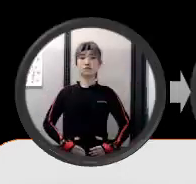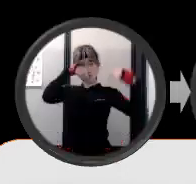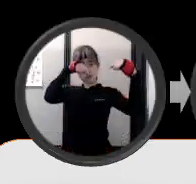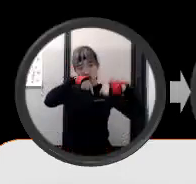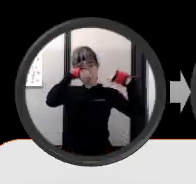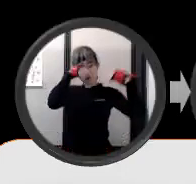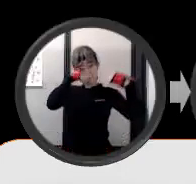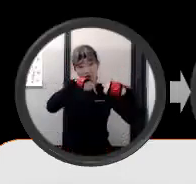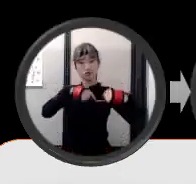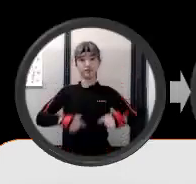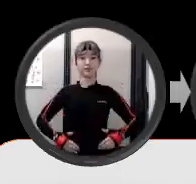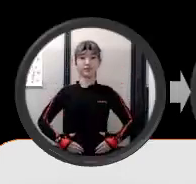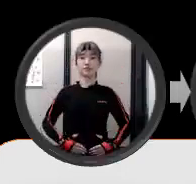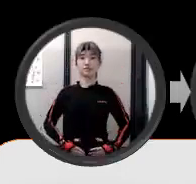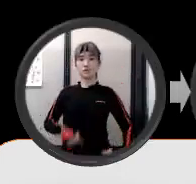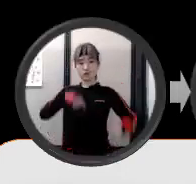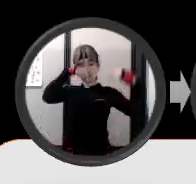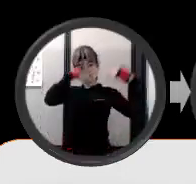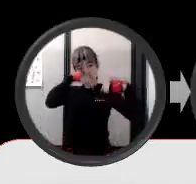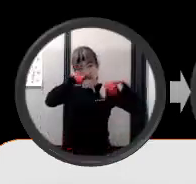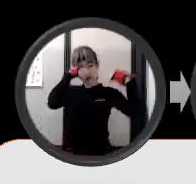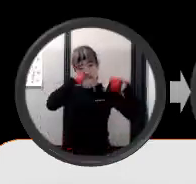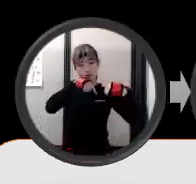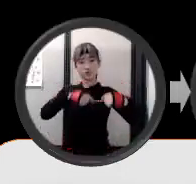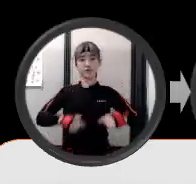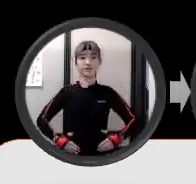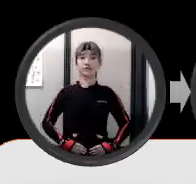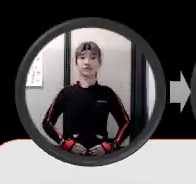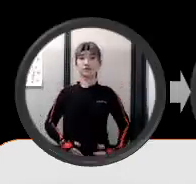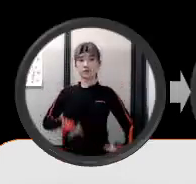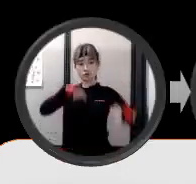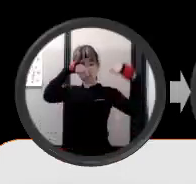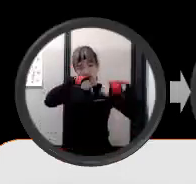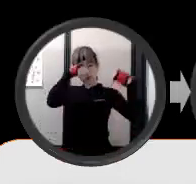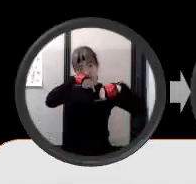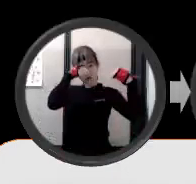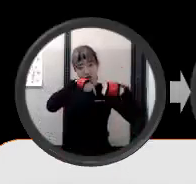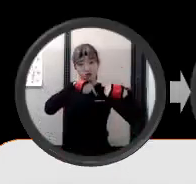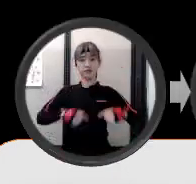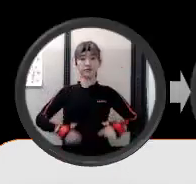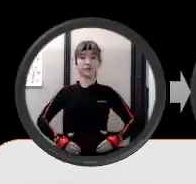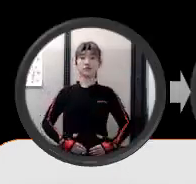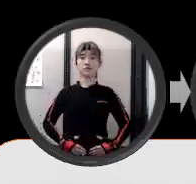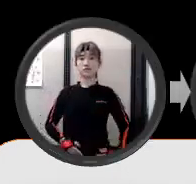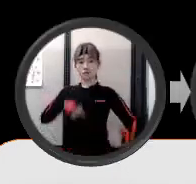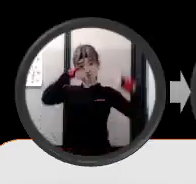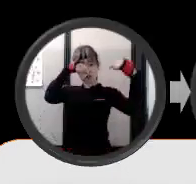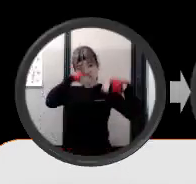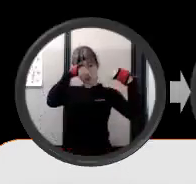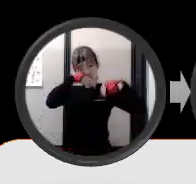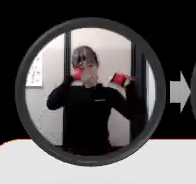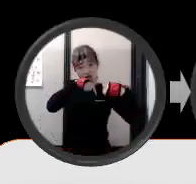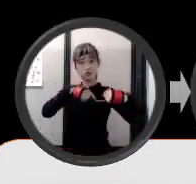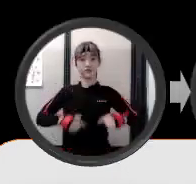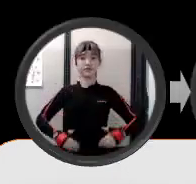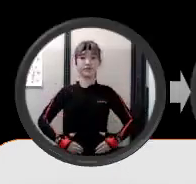phases. The full motion capture is just capturing the signing and mapping to avatar. It takes 20 to 40 man-days per